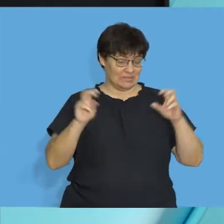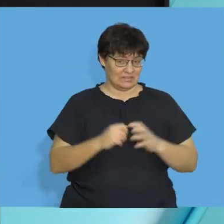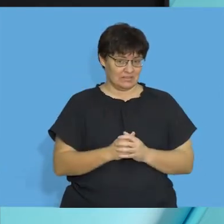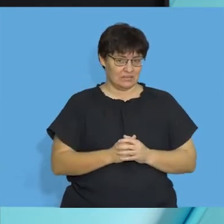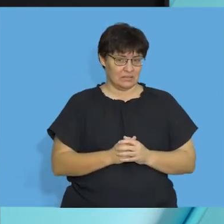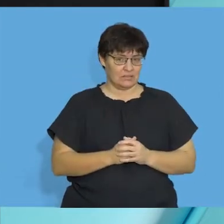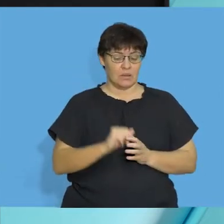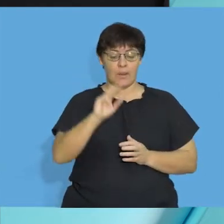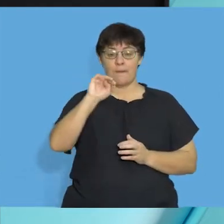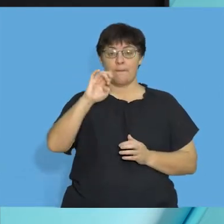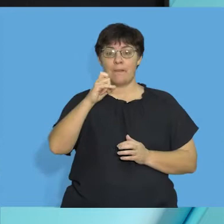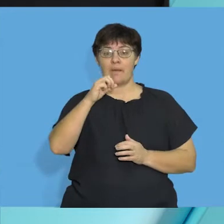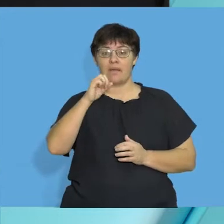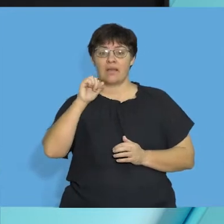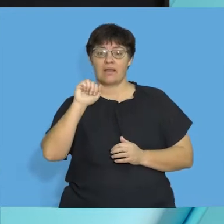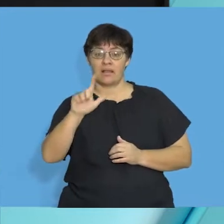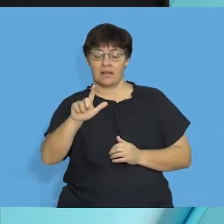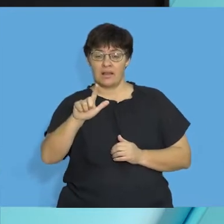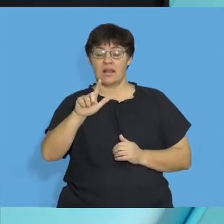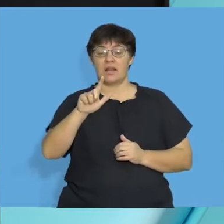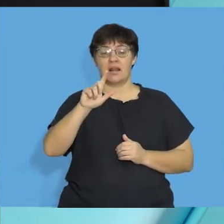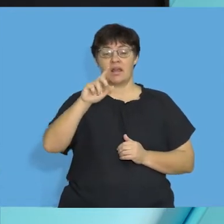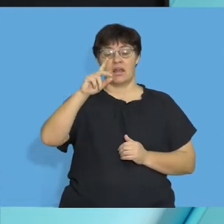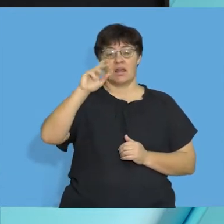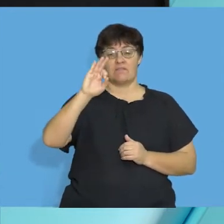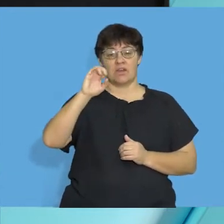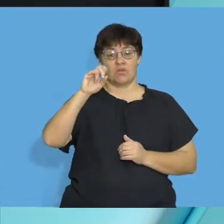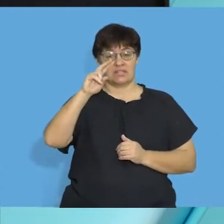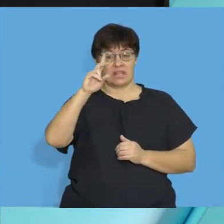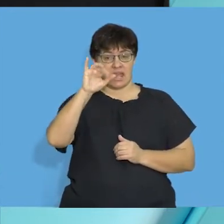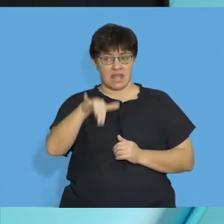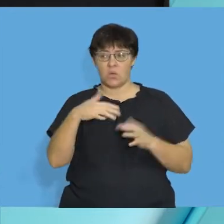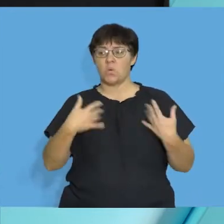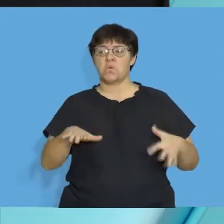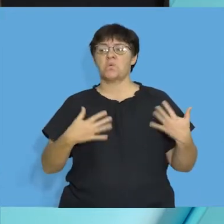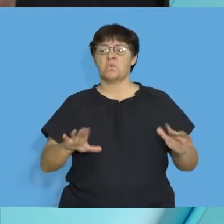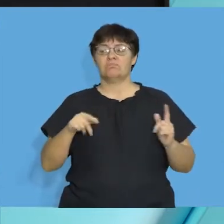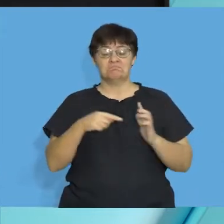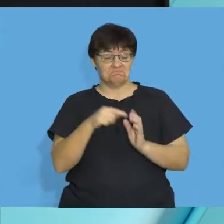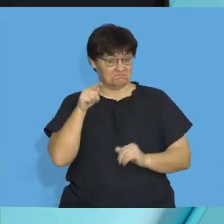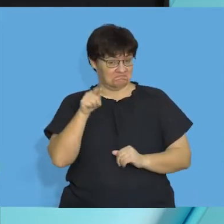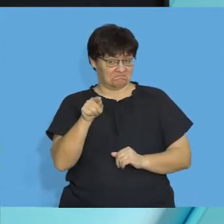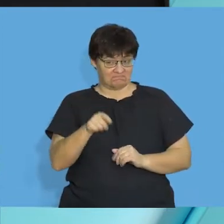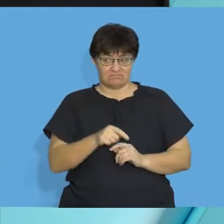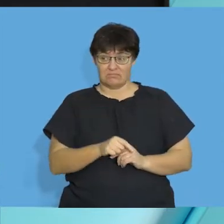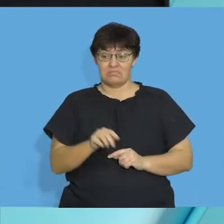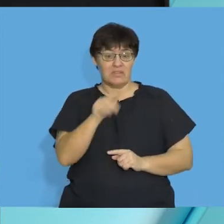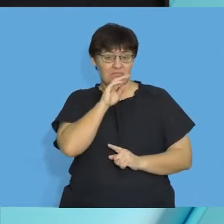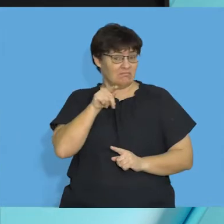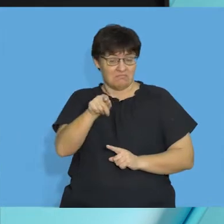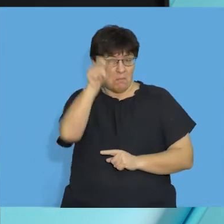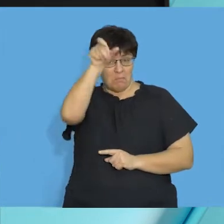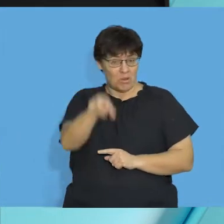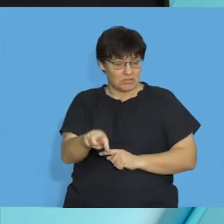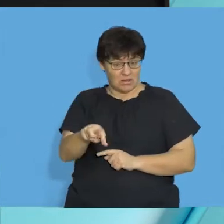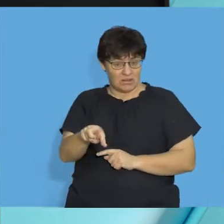Michael Faraday, who discovered this very important principle. Because you know what, if it wasn't for Michael Faraday,